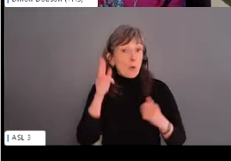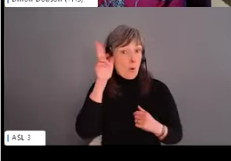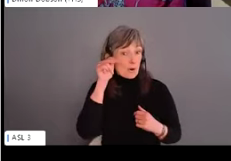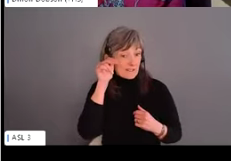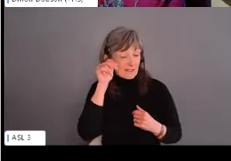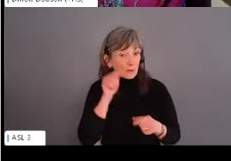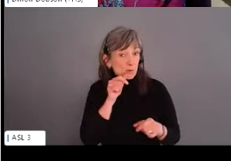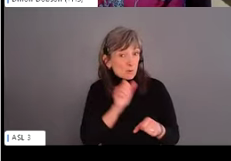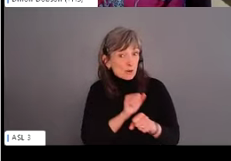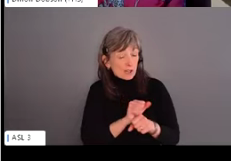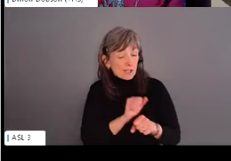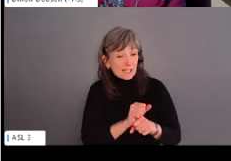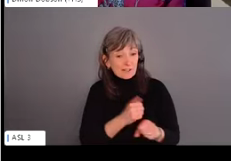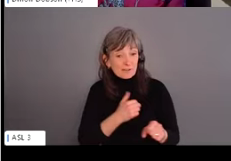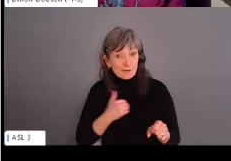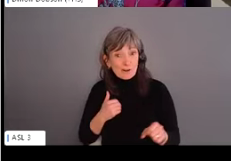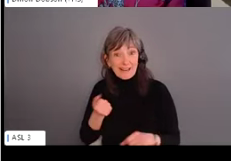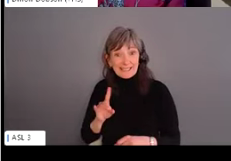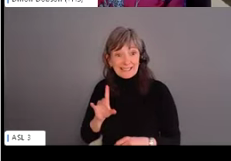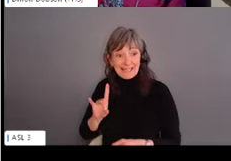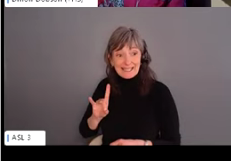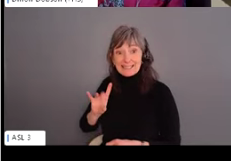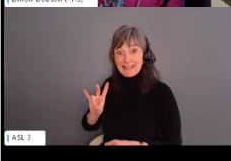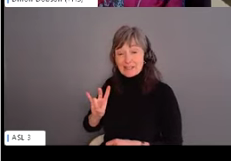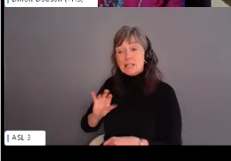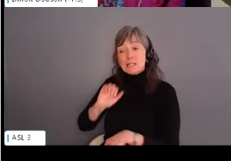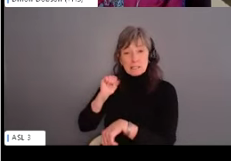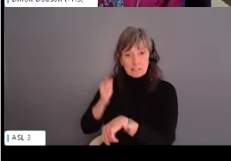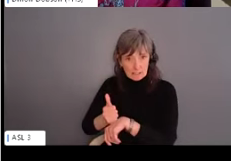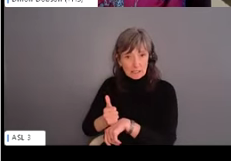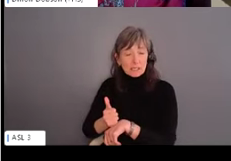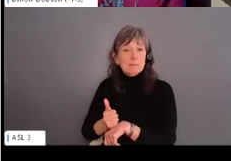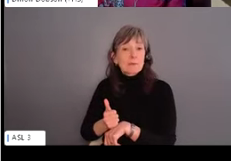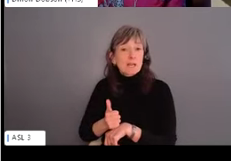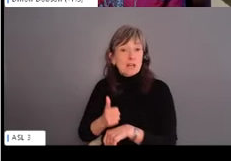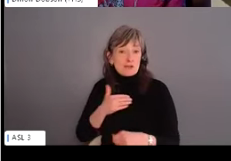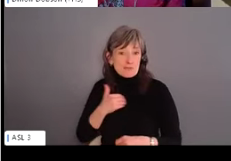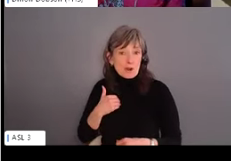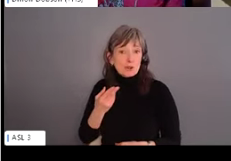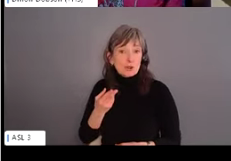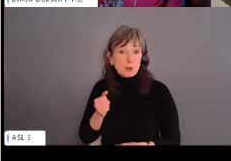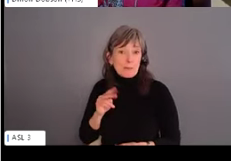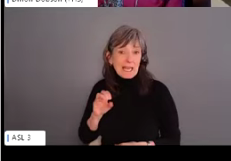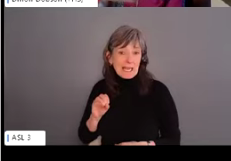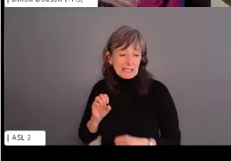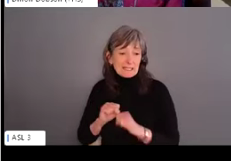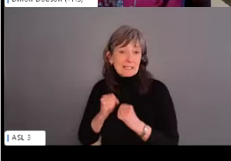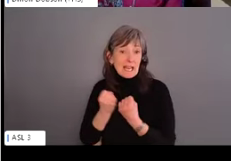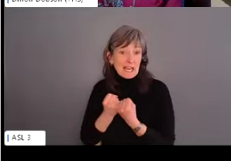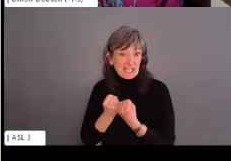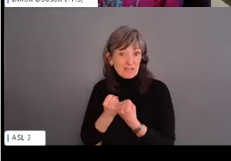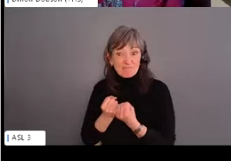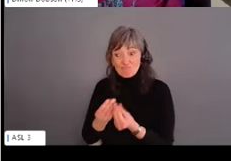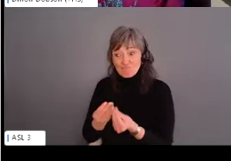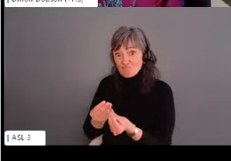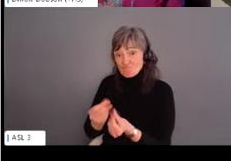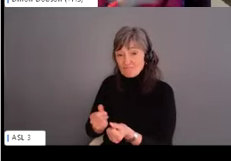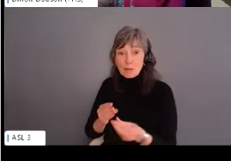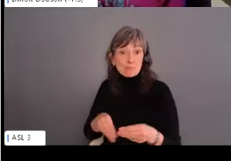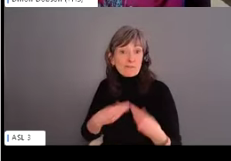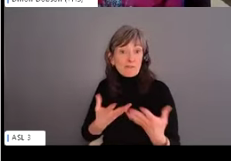actually became the founder of Toronto Humane Society. And very quickly, Toronto Humane Society began to provide services not only to